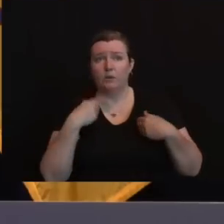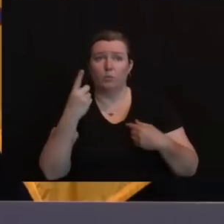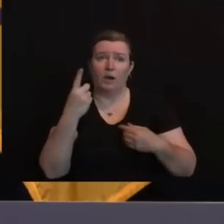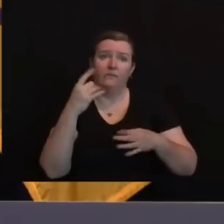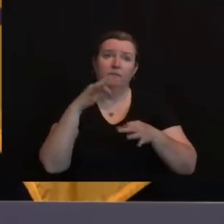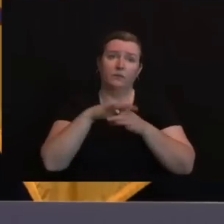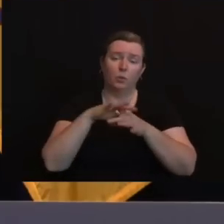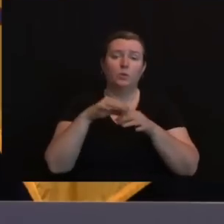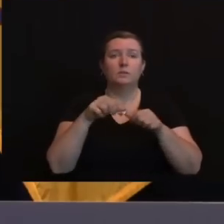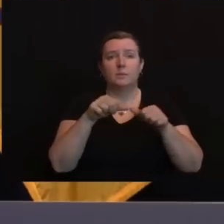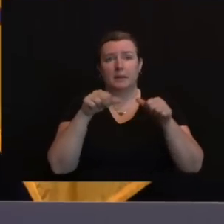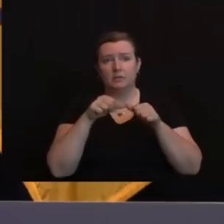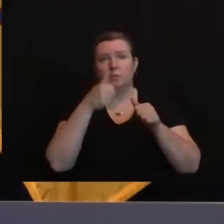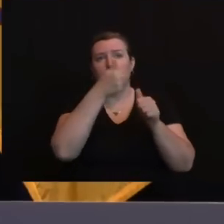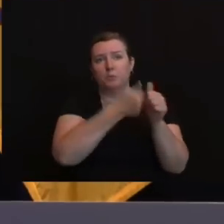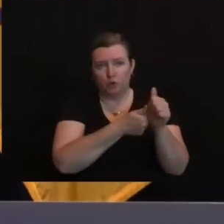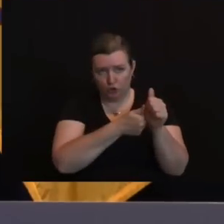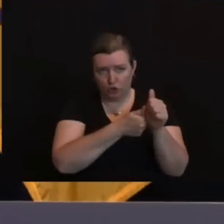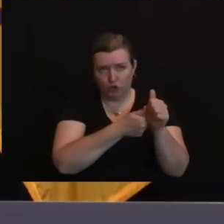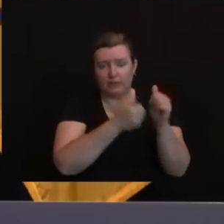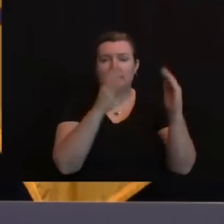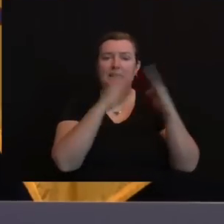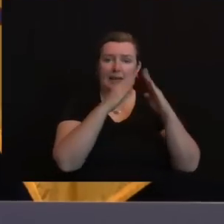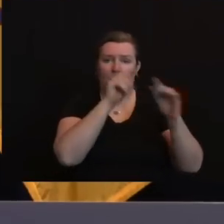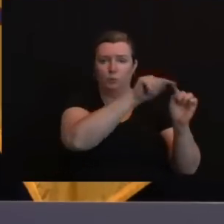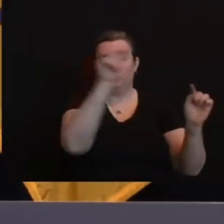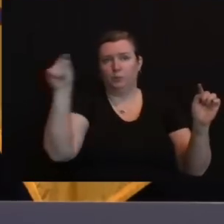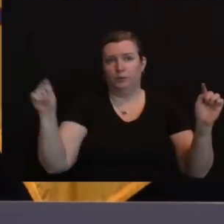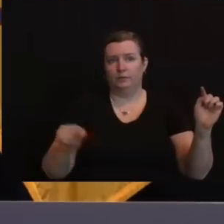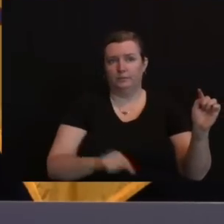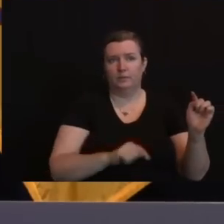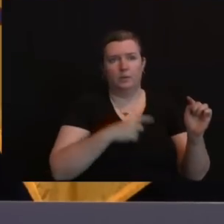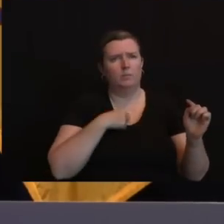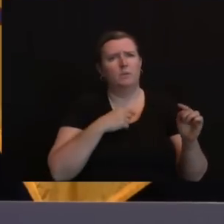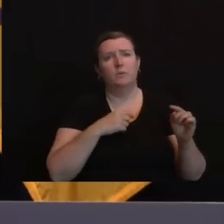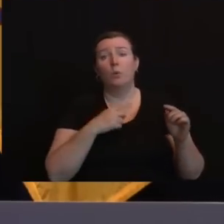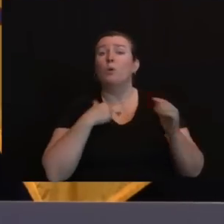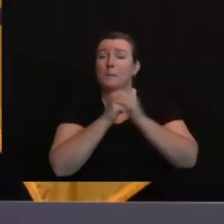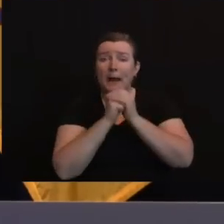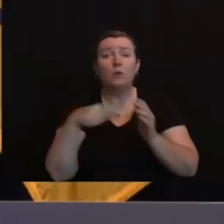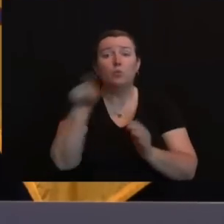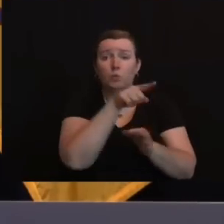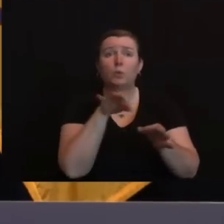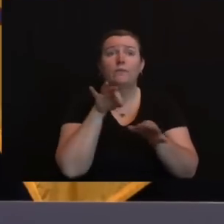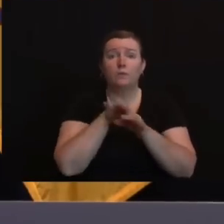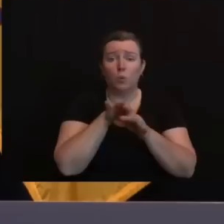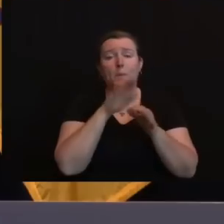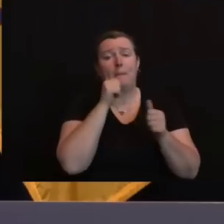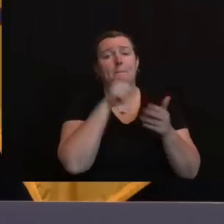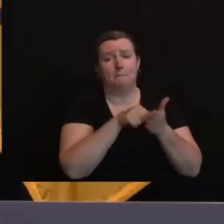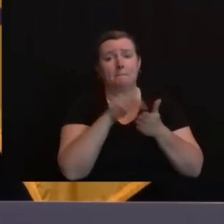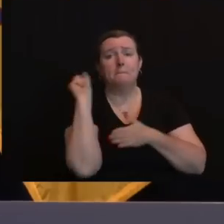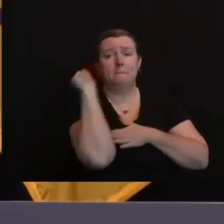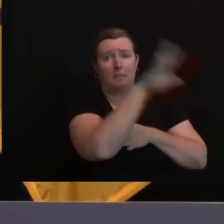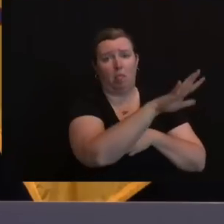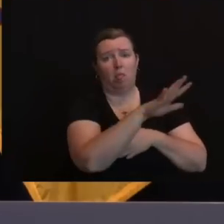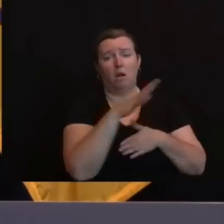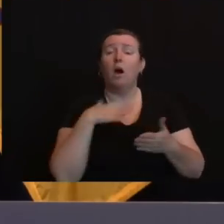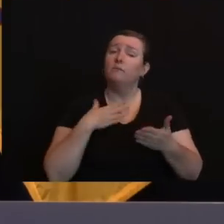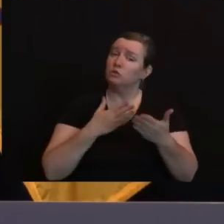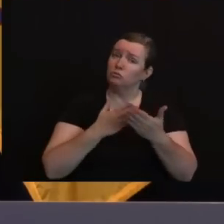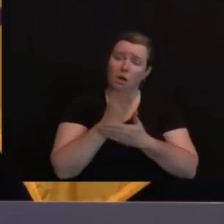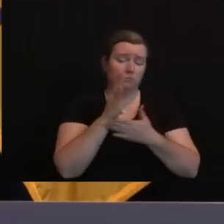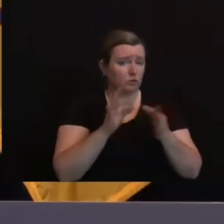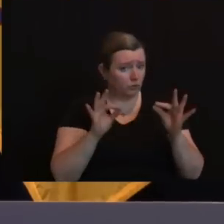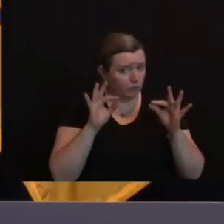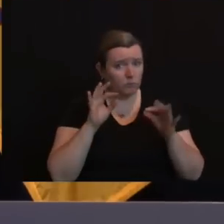My strong plea is vote by mail. We're trying to balance the sacred right to vote as a central element, as